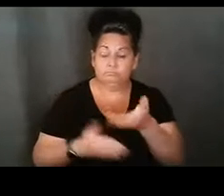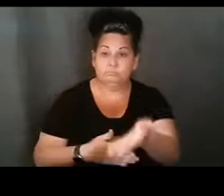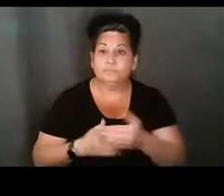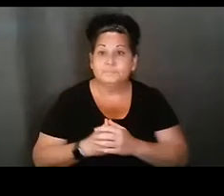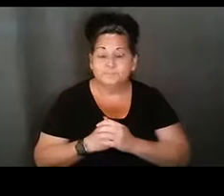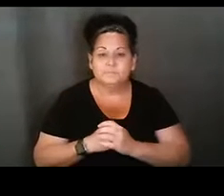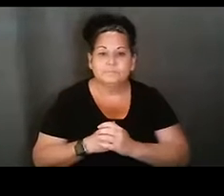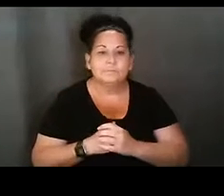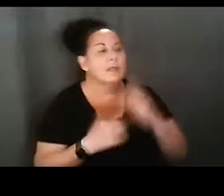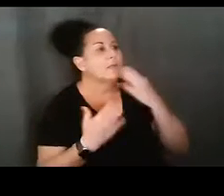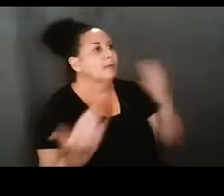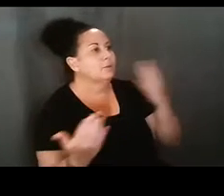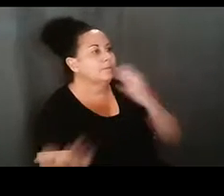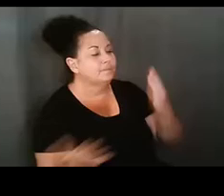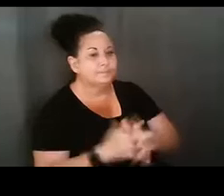Thank you.